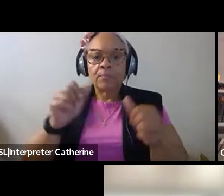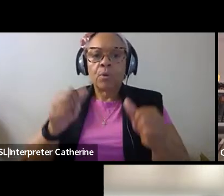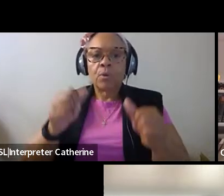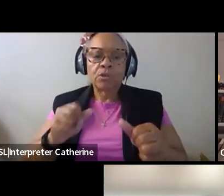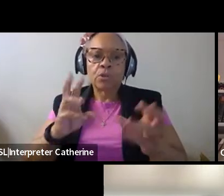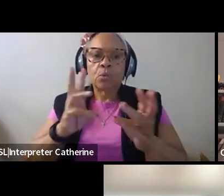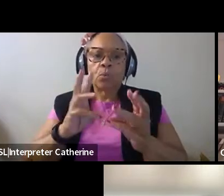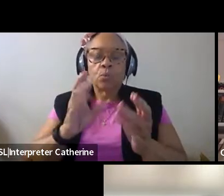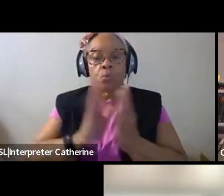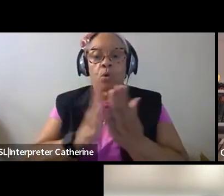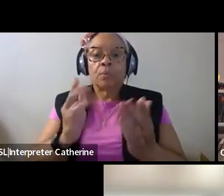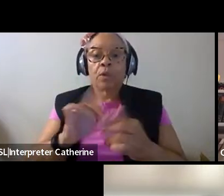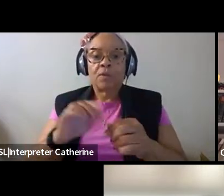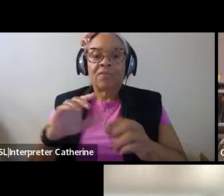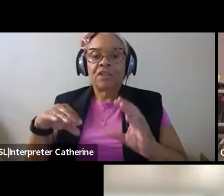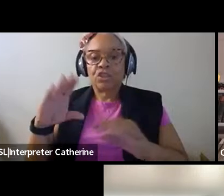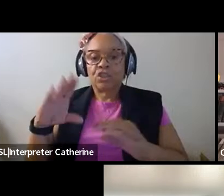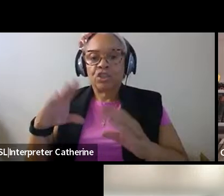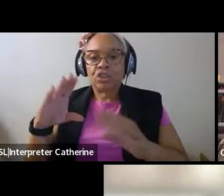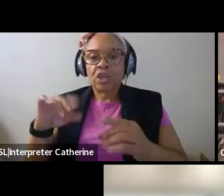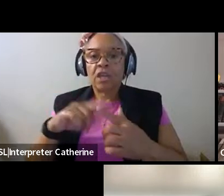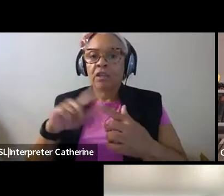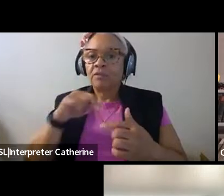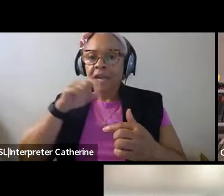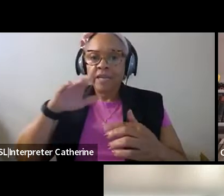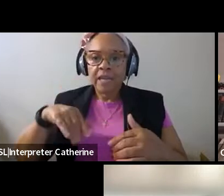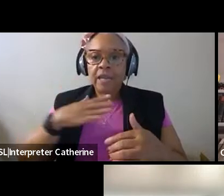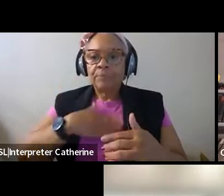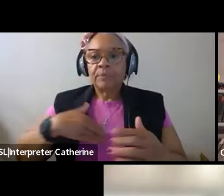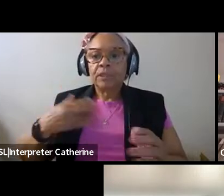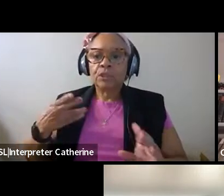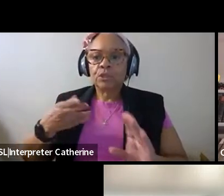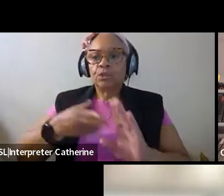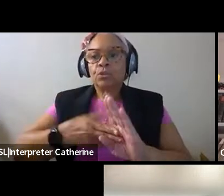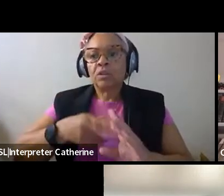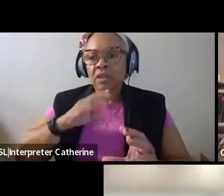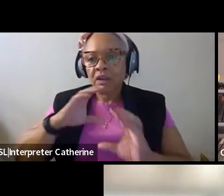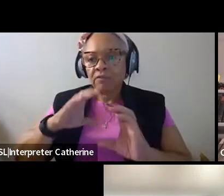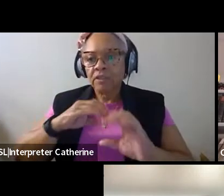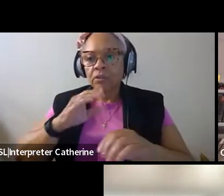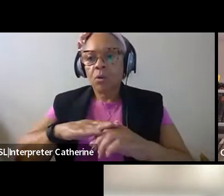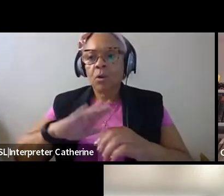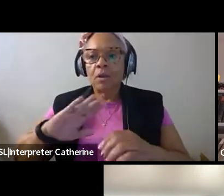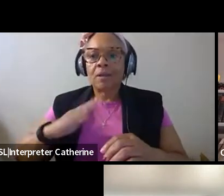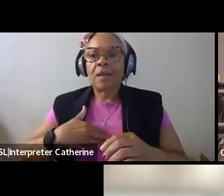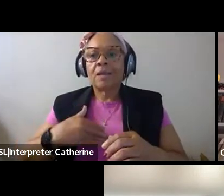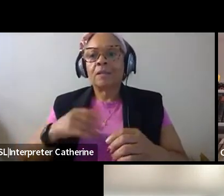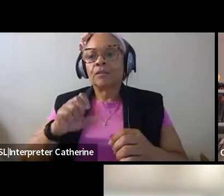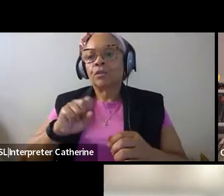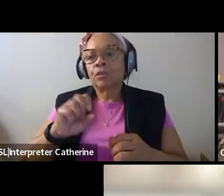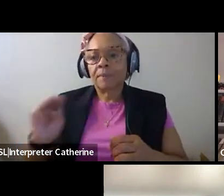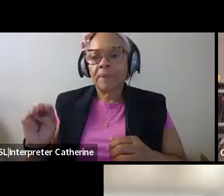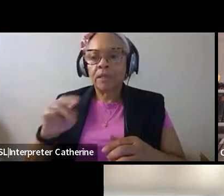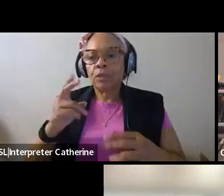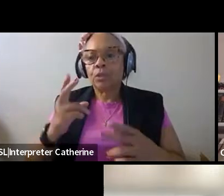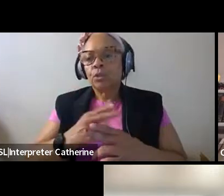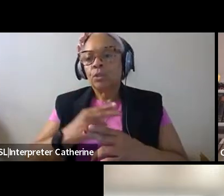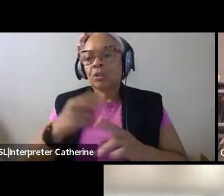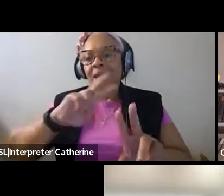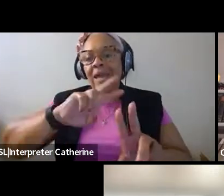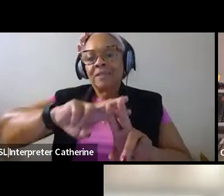chat. If you haven't yet, please join the conversation on our social media. Use